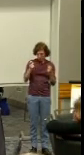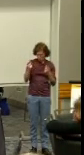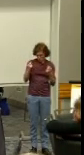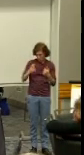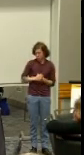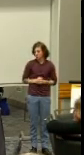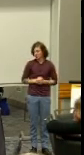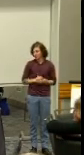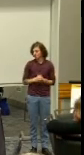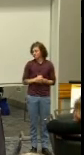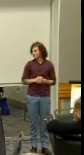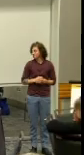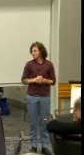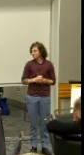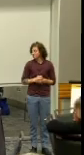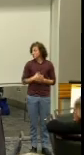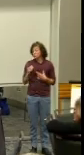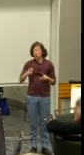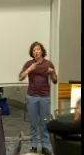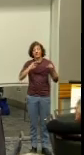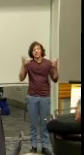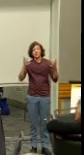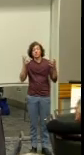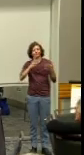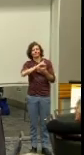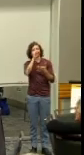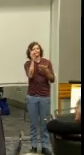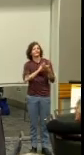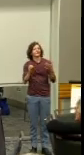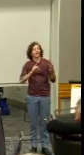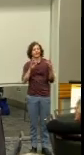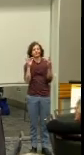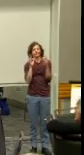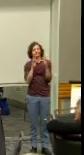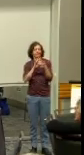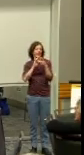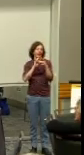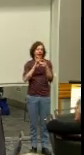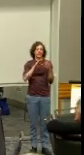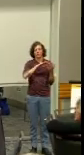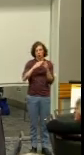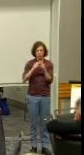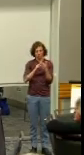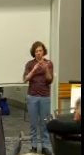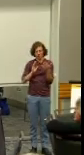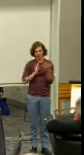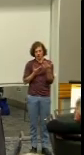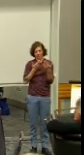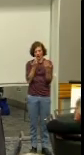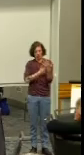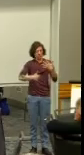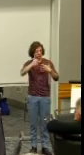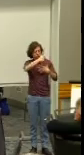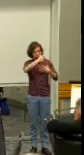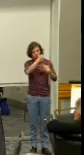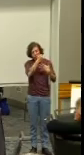end. So our mission is designing connected communities. That's kind of our North Star, and we really feel